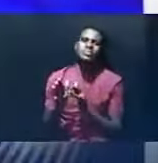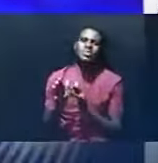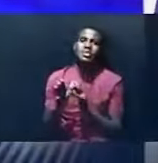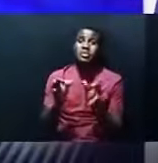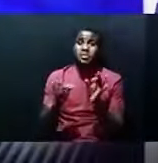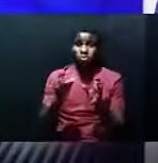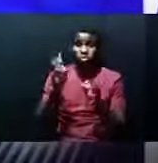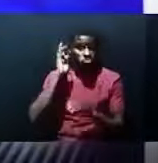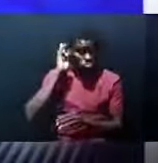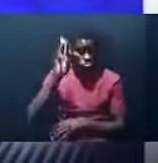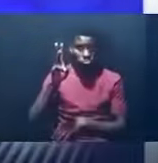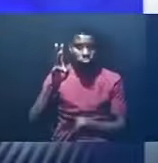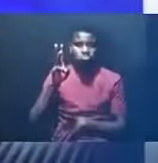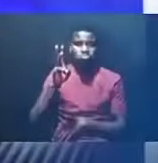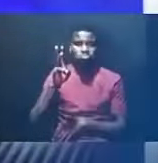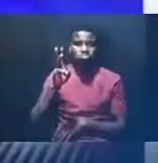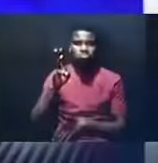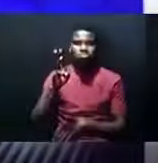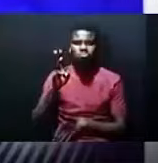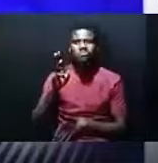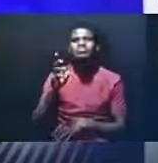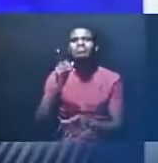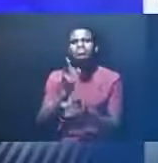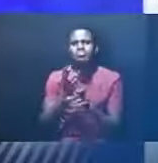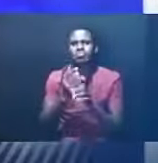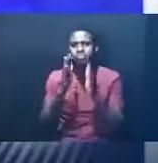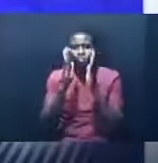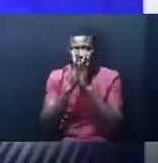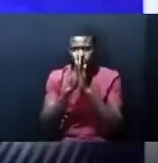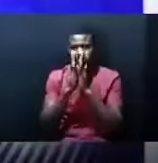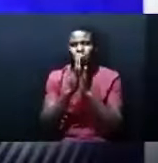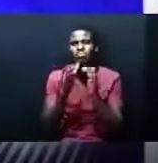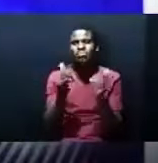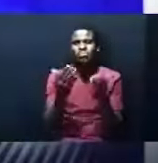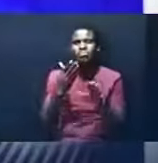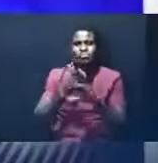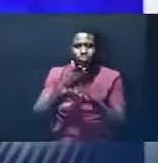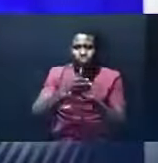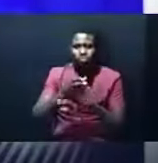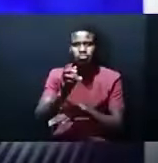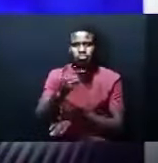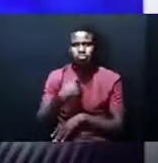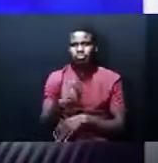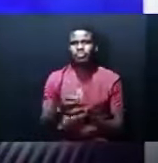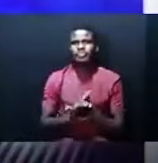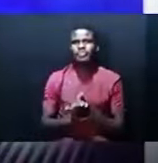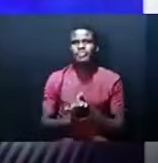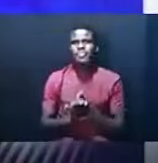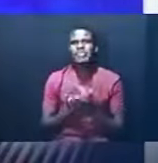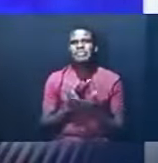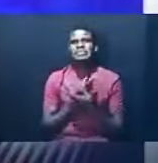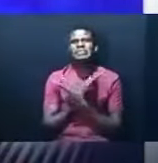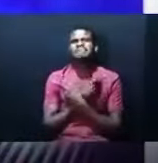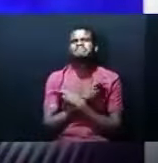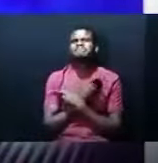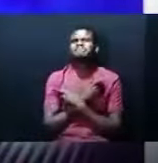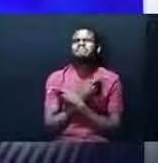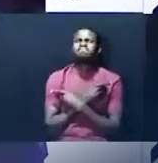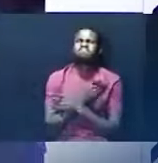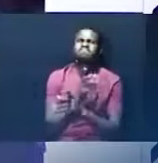you will, just pray this prayer after me. Dear